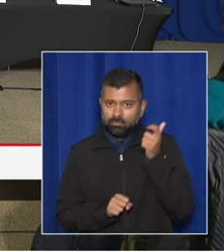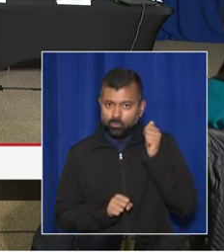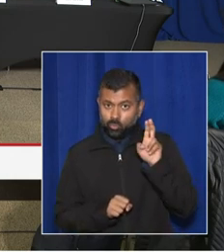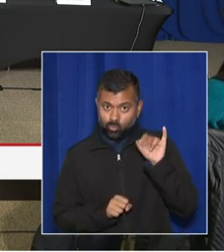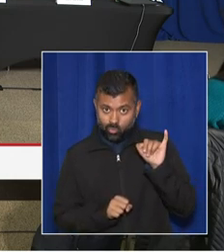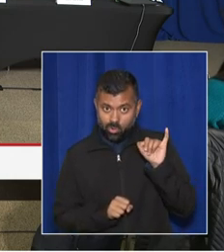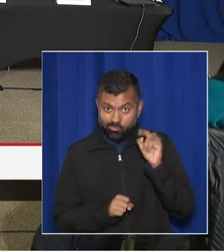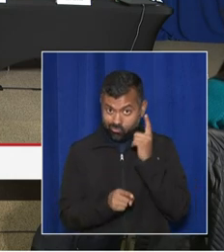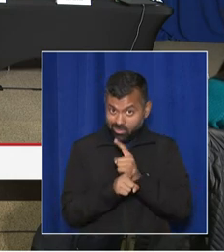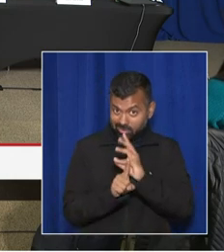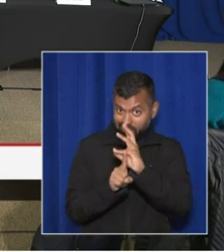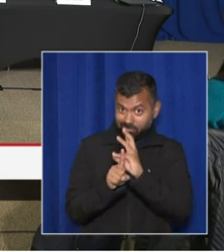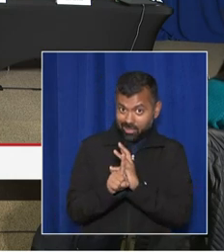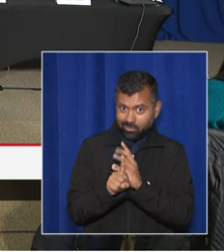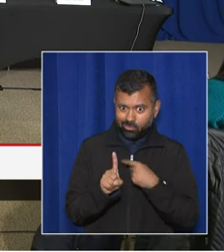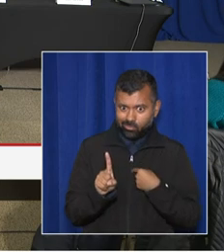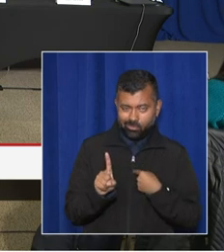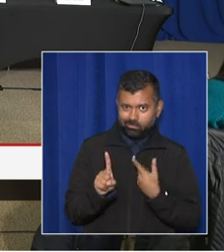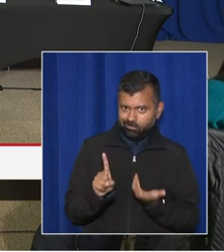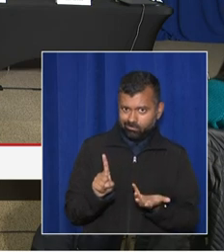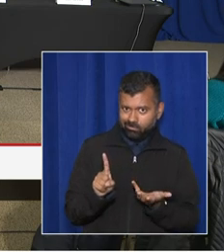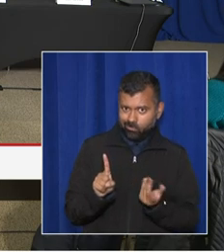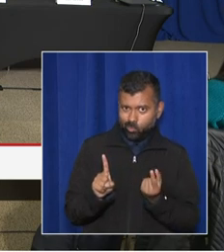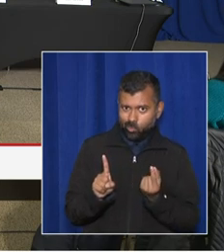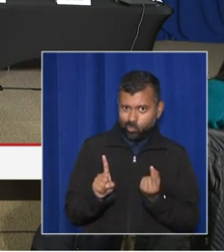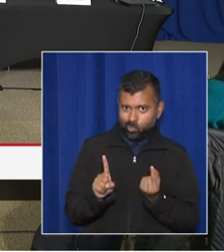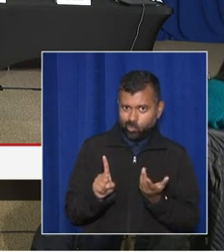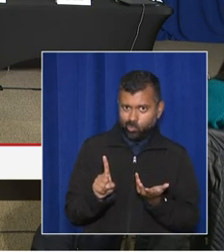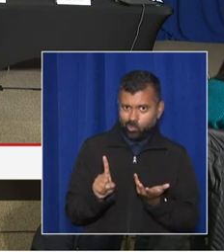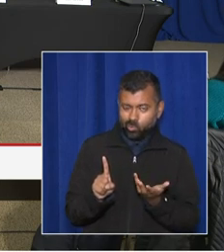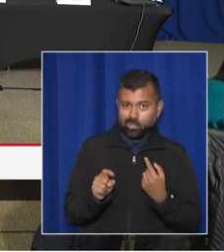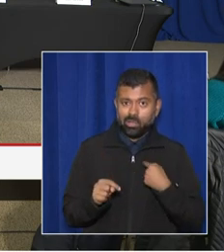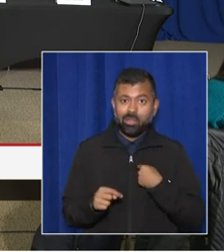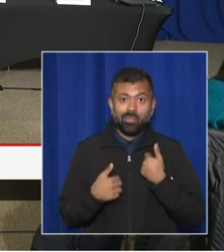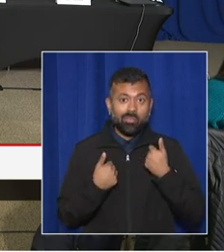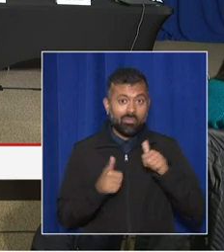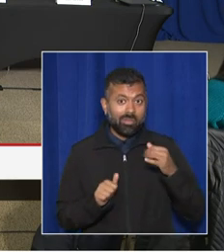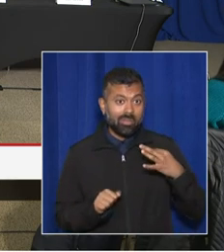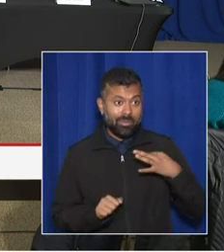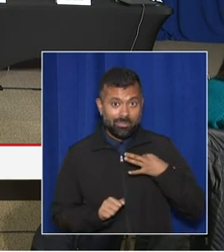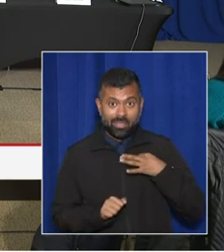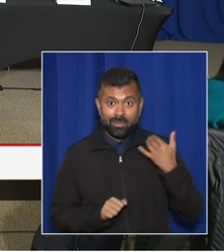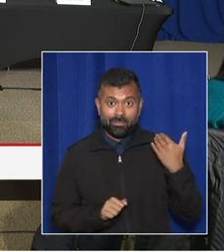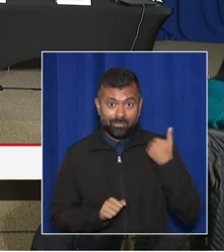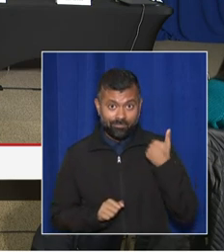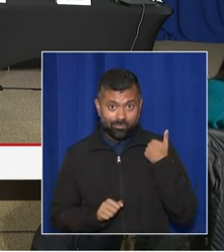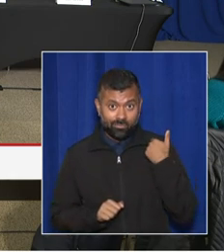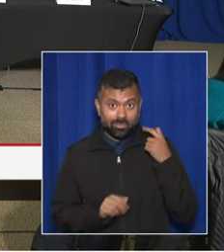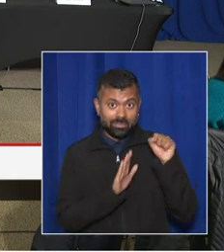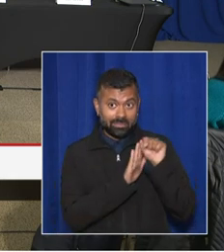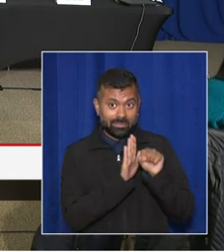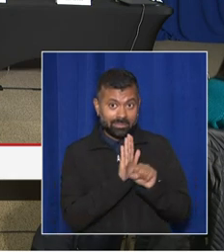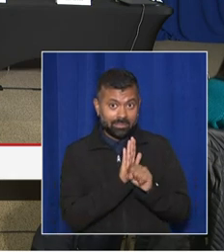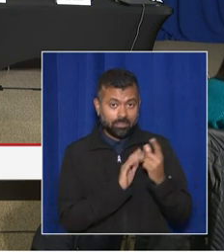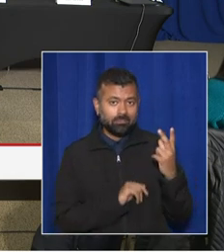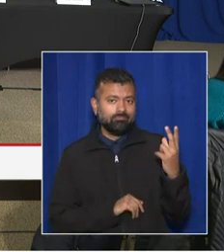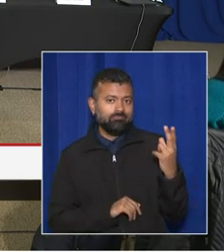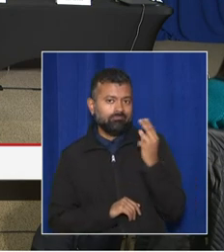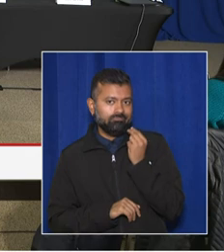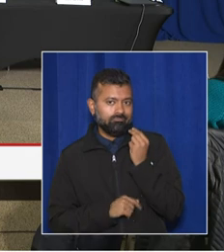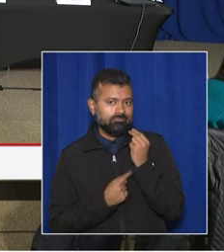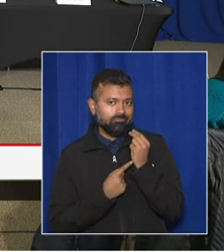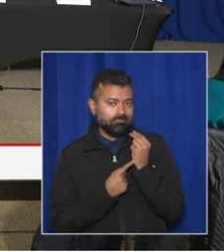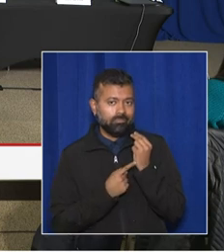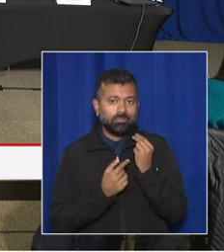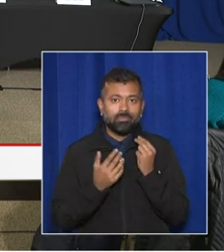options are, because I tried to file in my previous state, and they said I can't apply there because I voluntarily left that job.